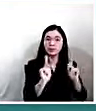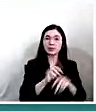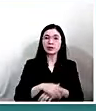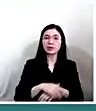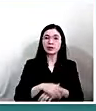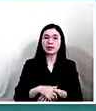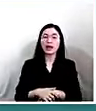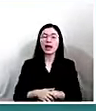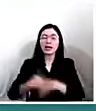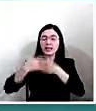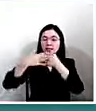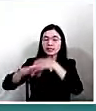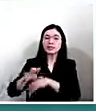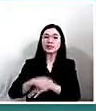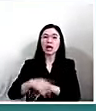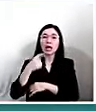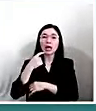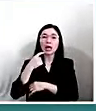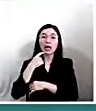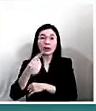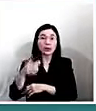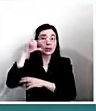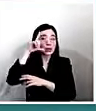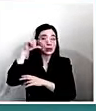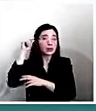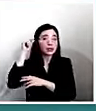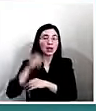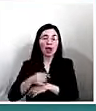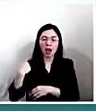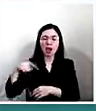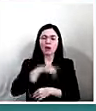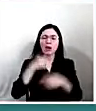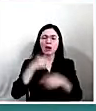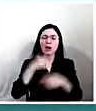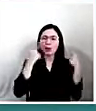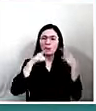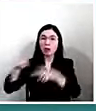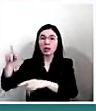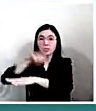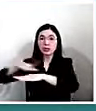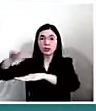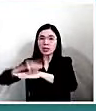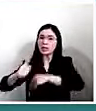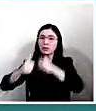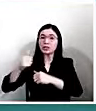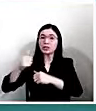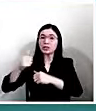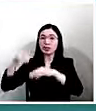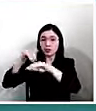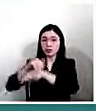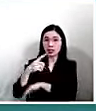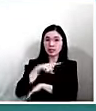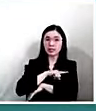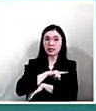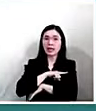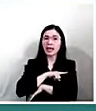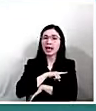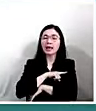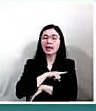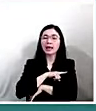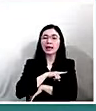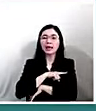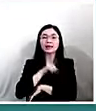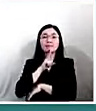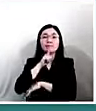They told Moses, 'We went into the land to which you sent us. It does indeed